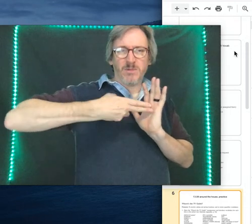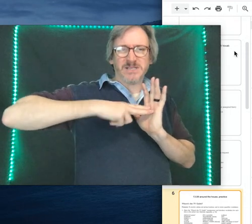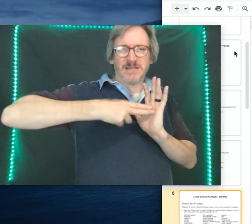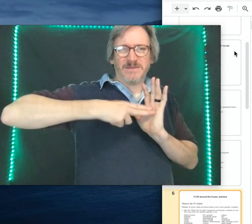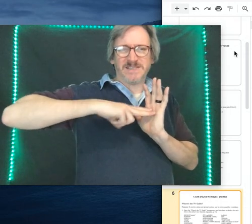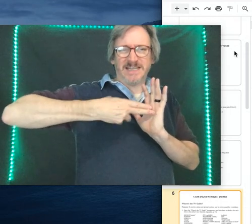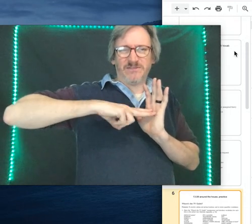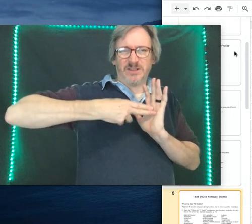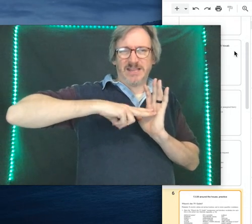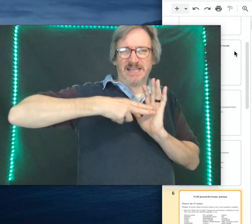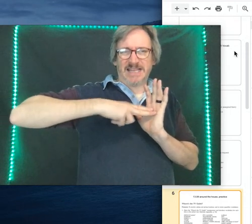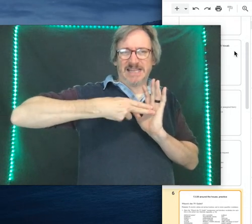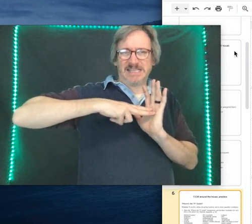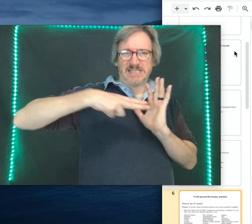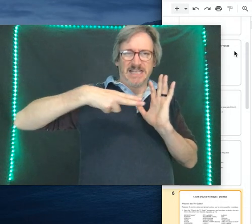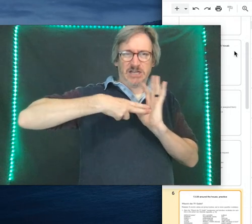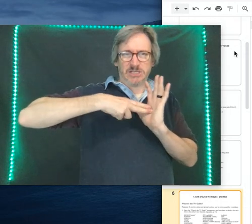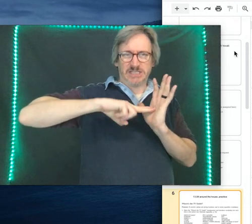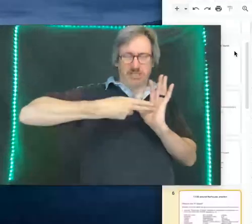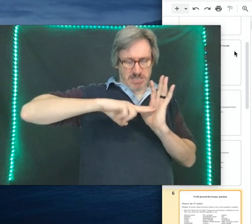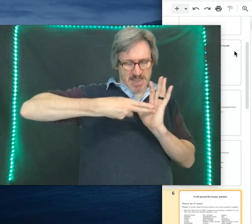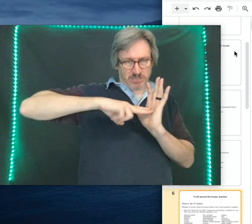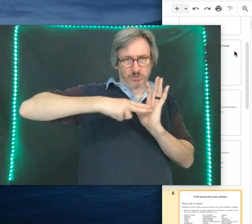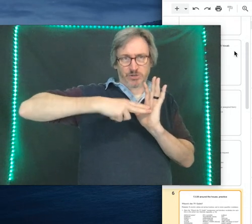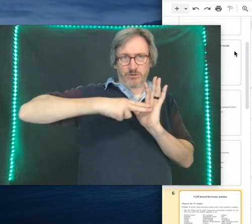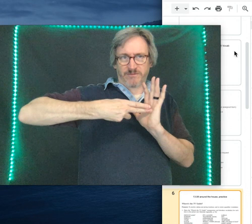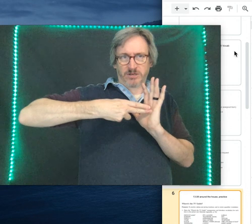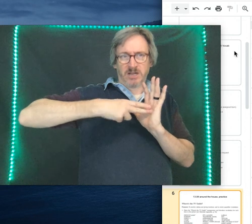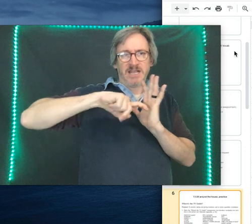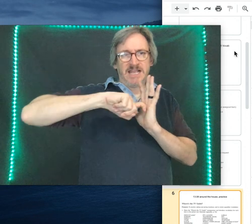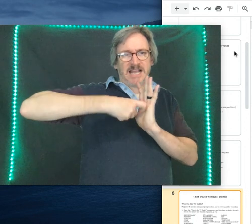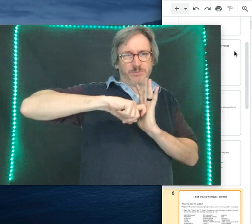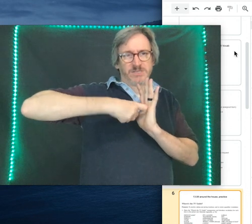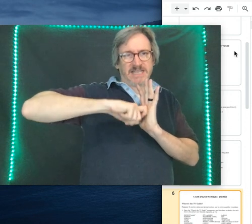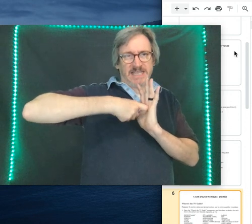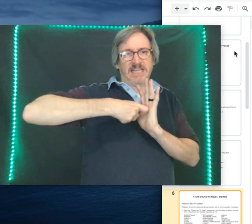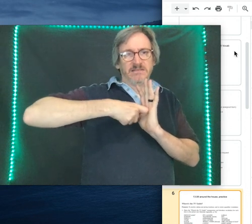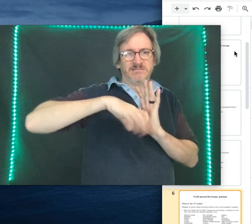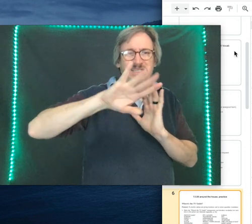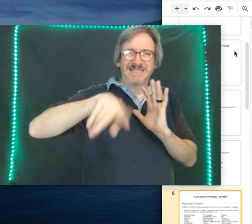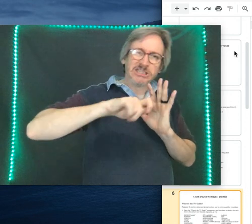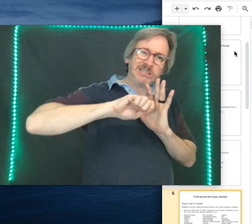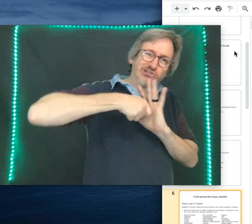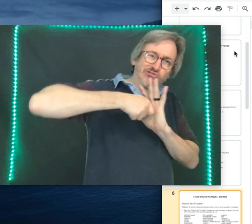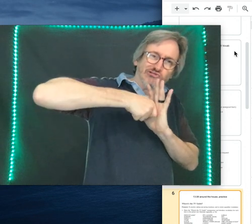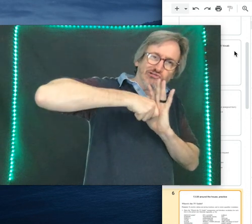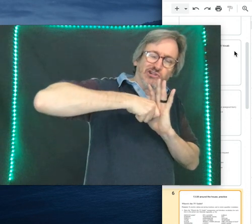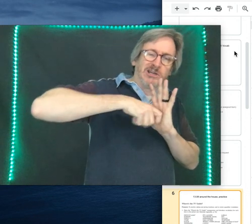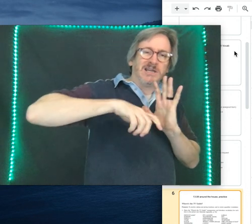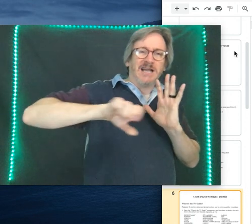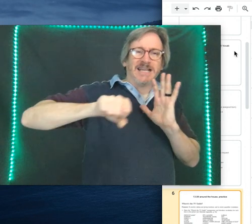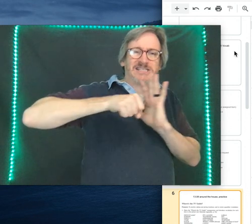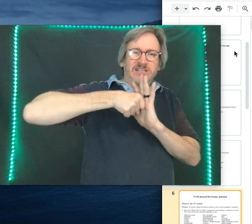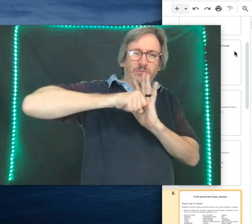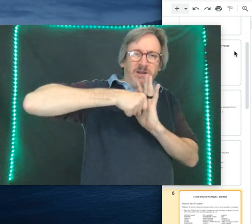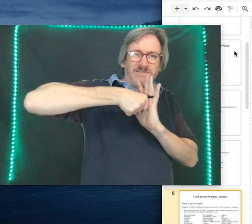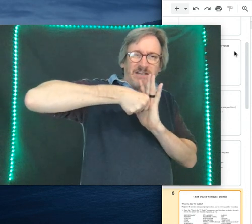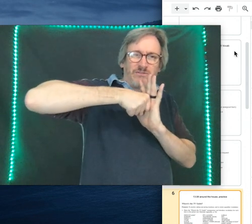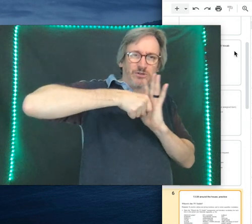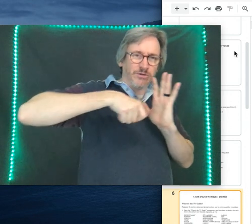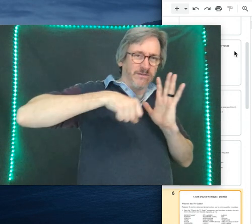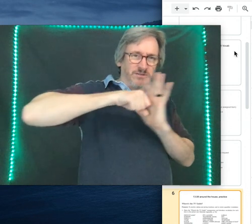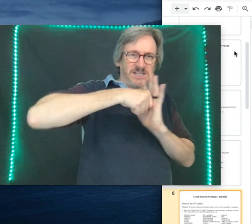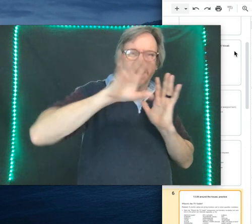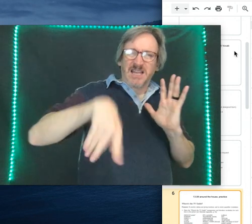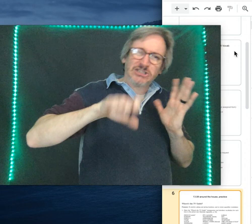it, most of the time I've seen it for like this. Like here's the actual screwdriver, as opposed to key. I guess what I've seen